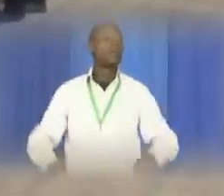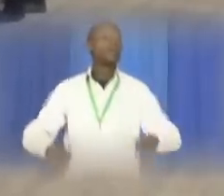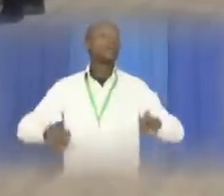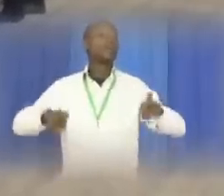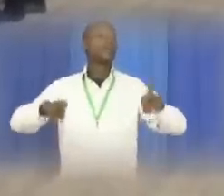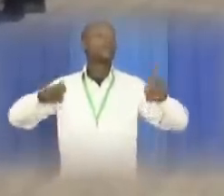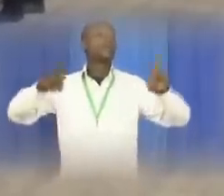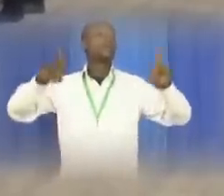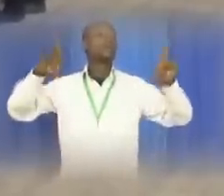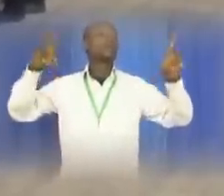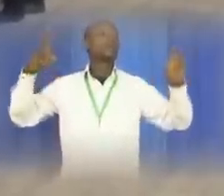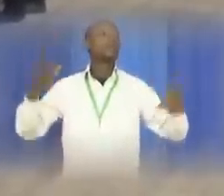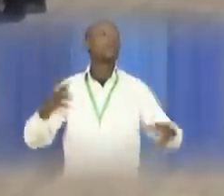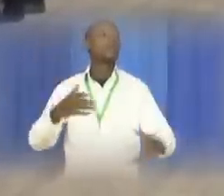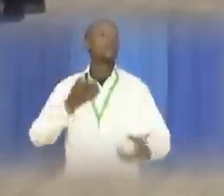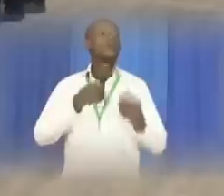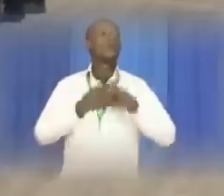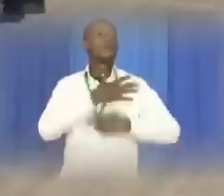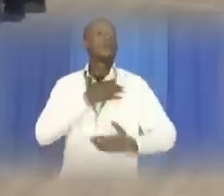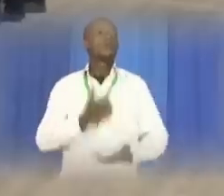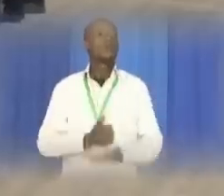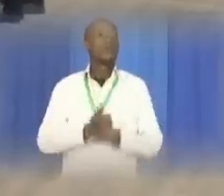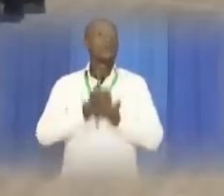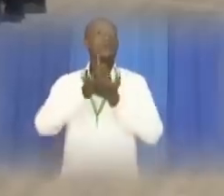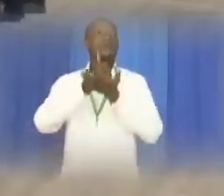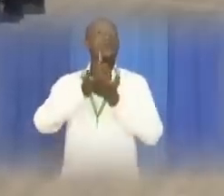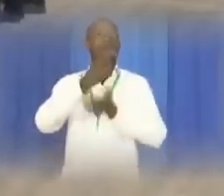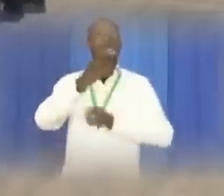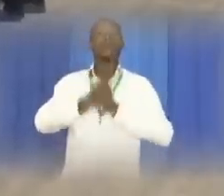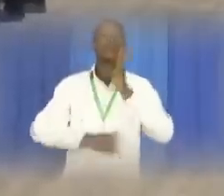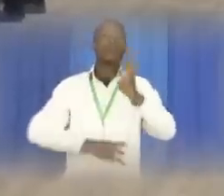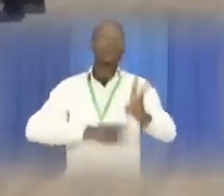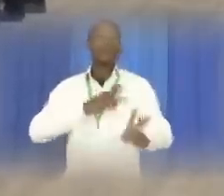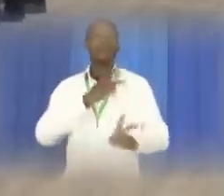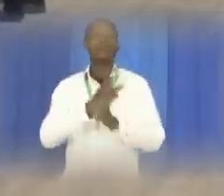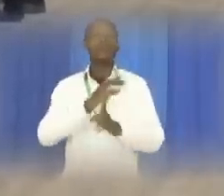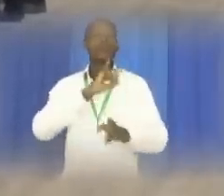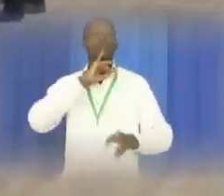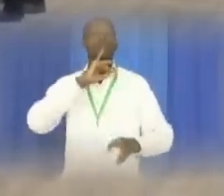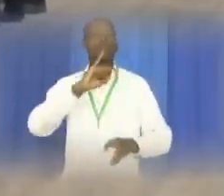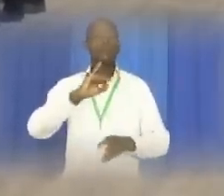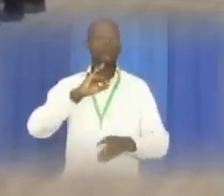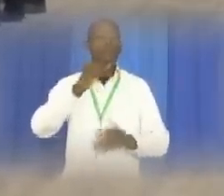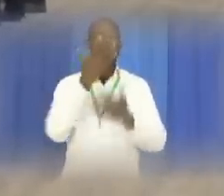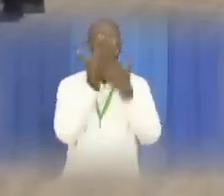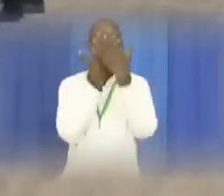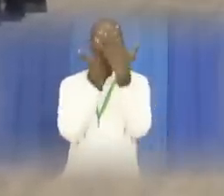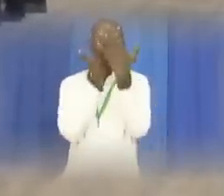Yeah.